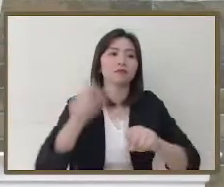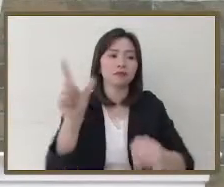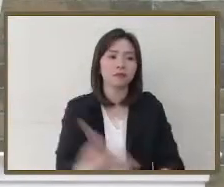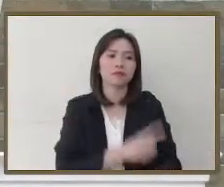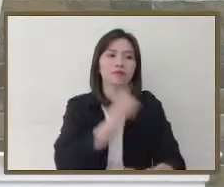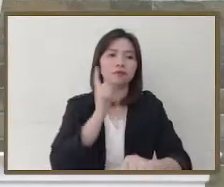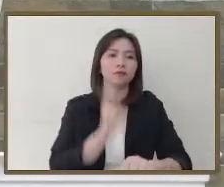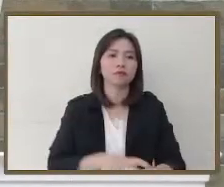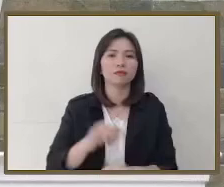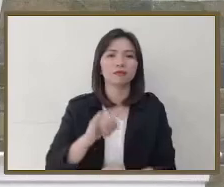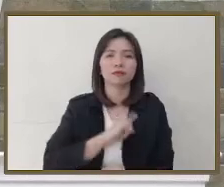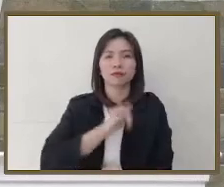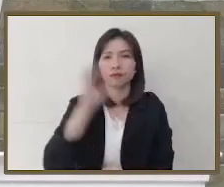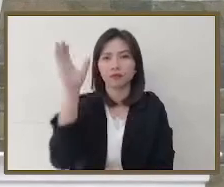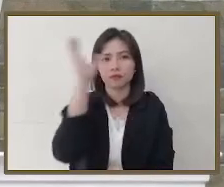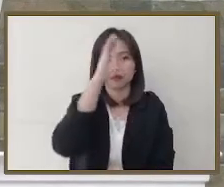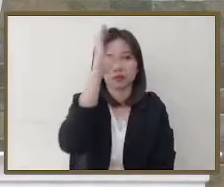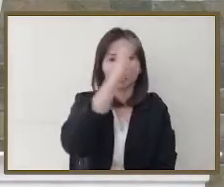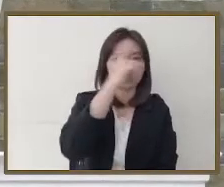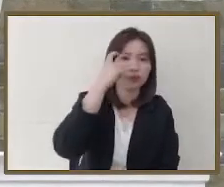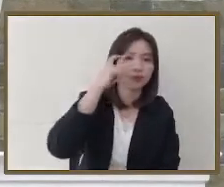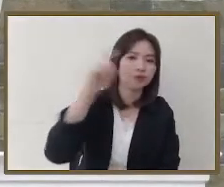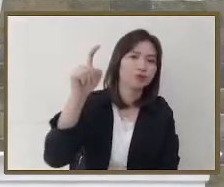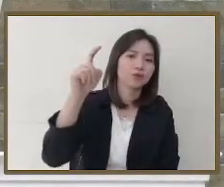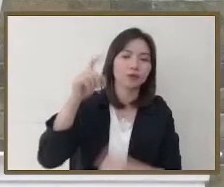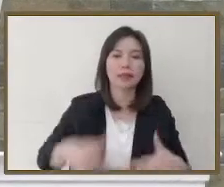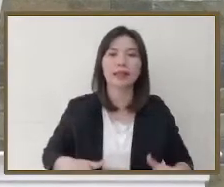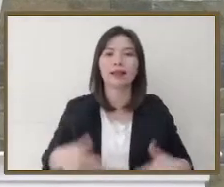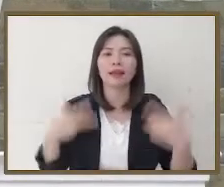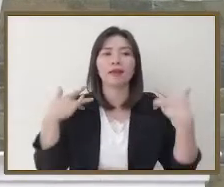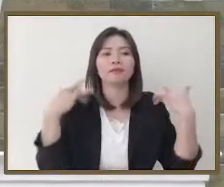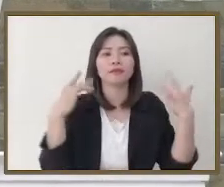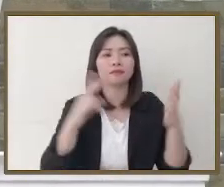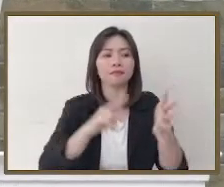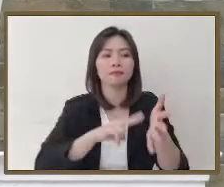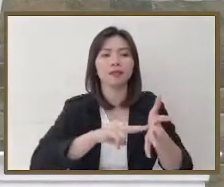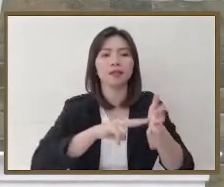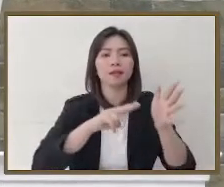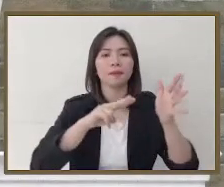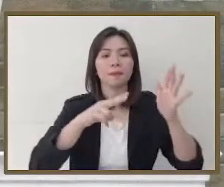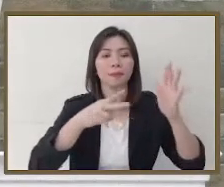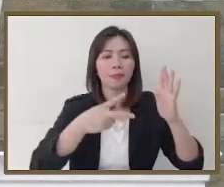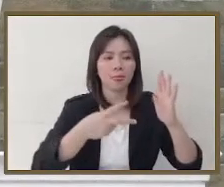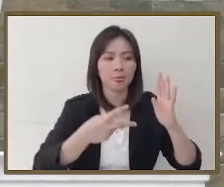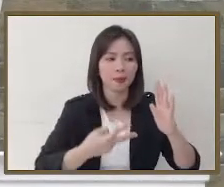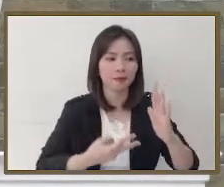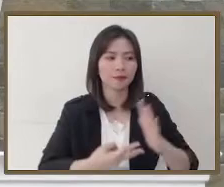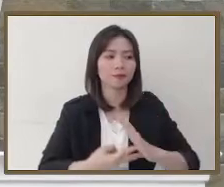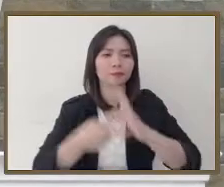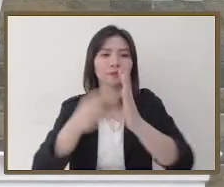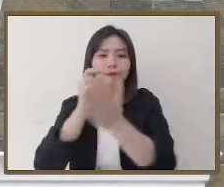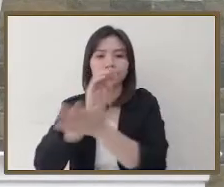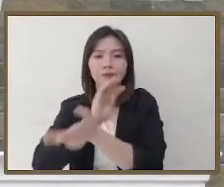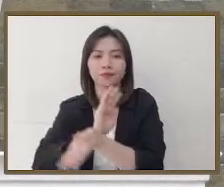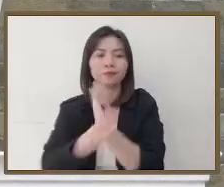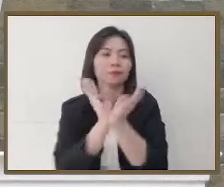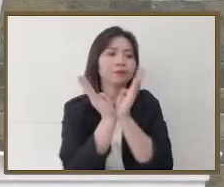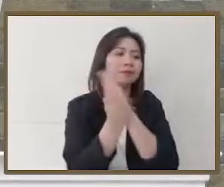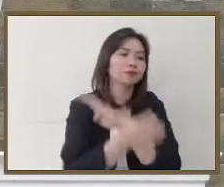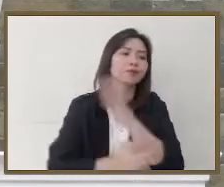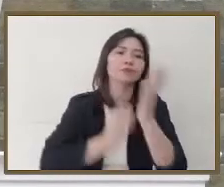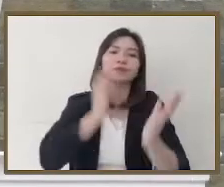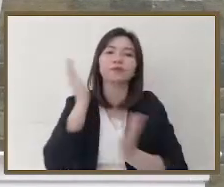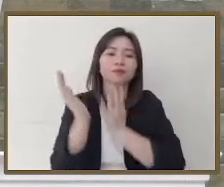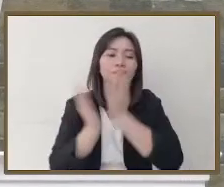alone. I search for life's meaning,